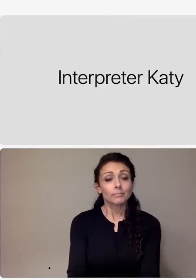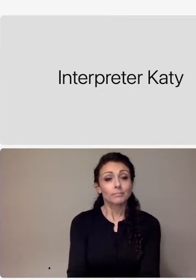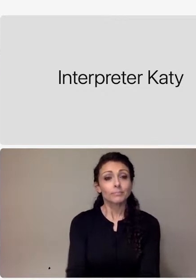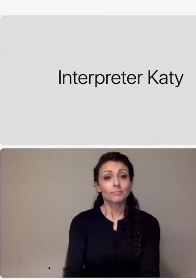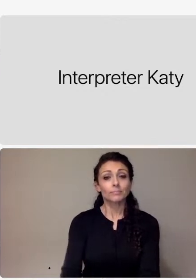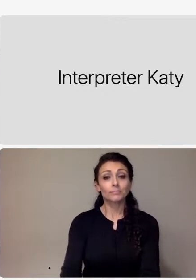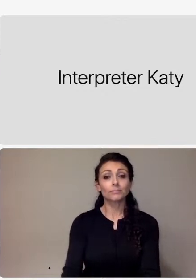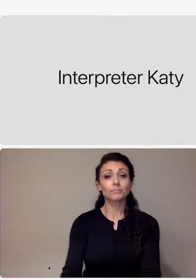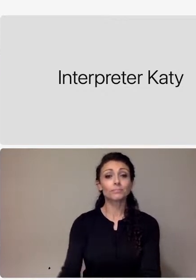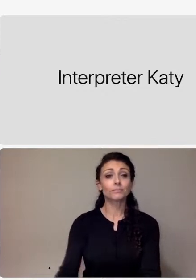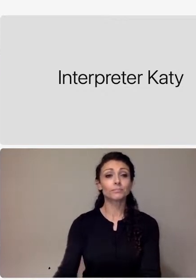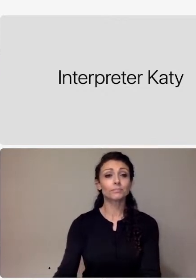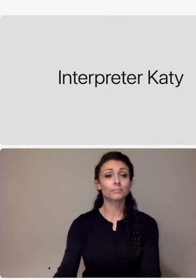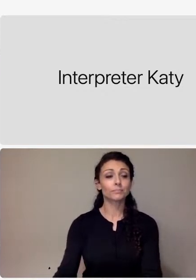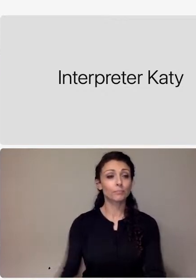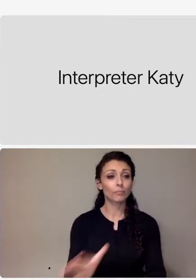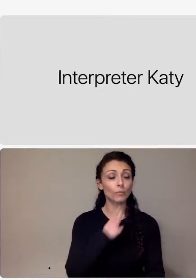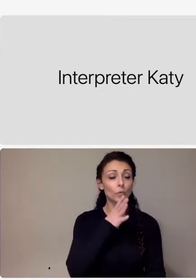excuse me